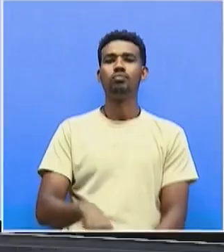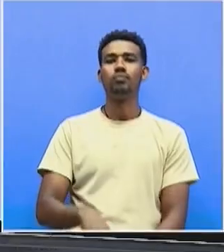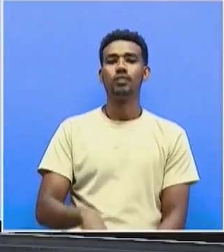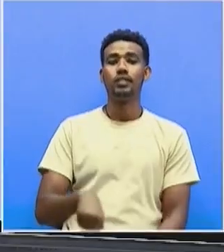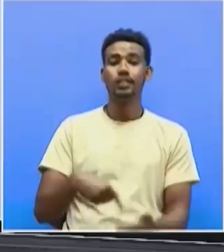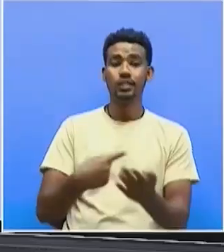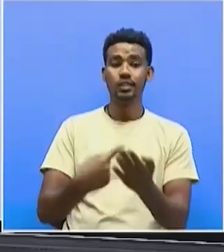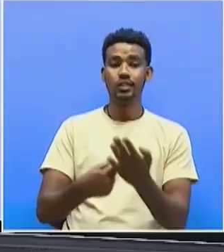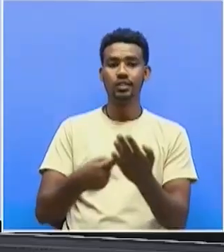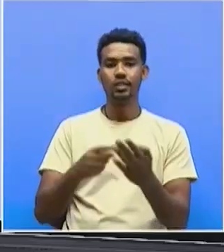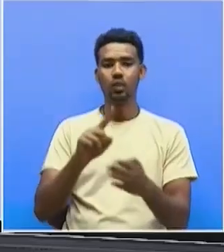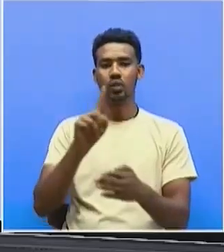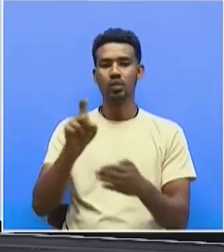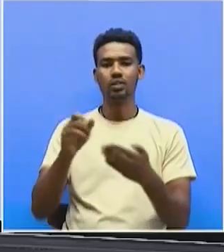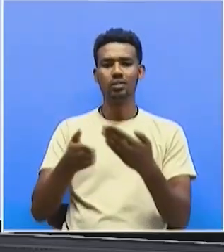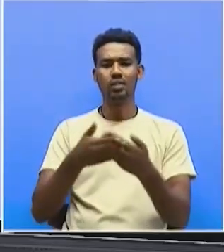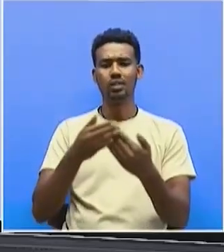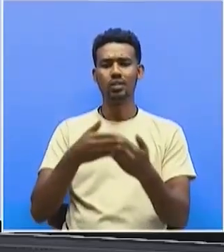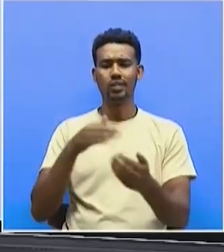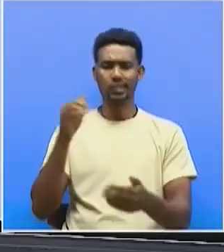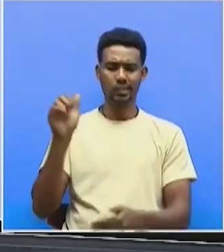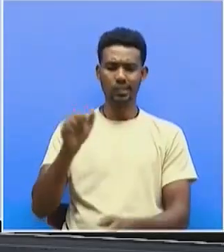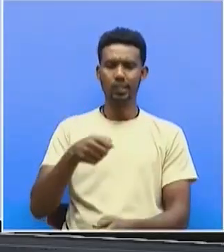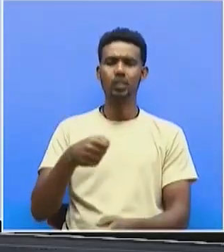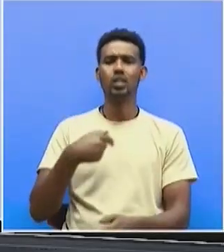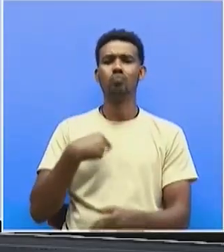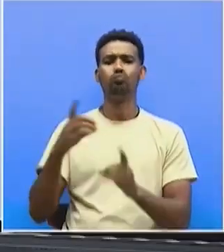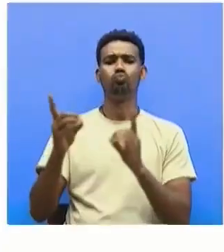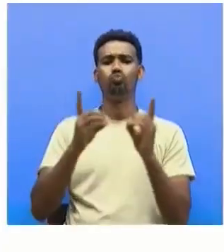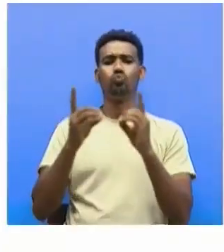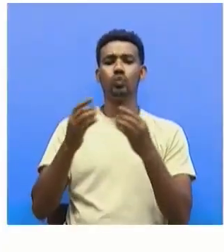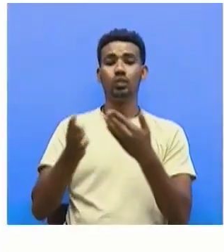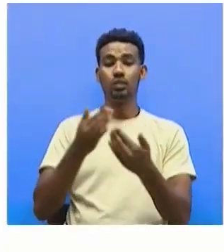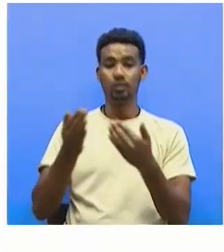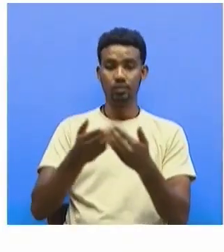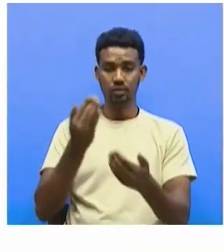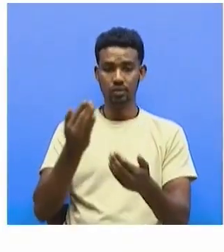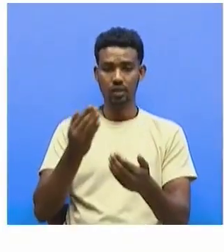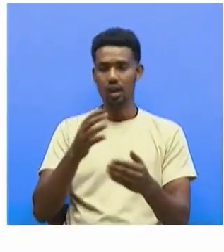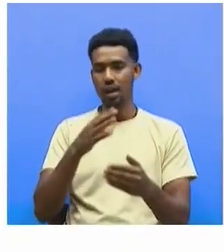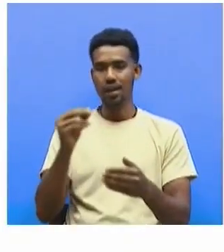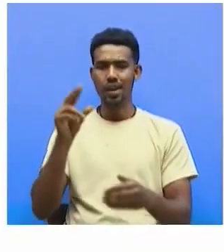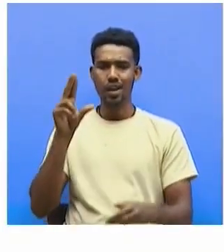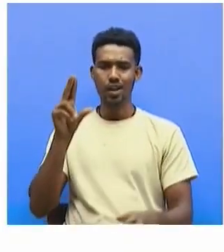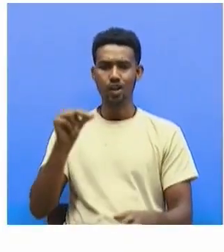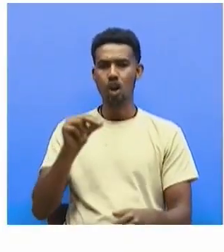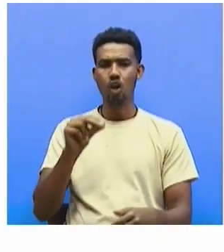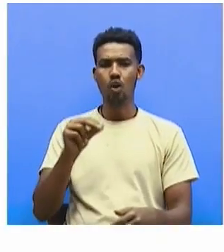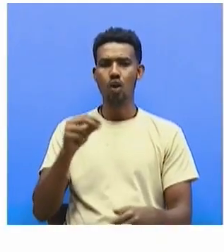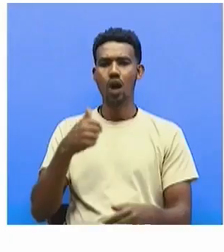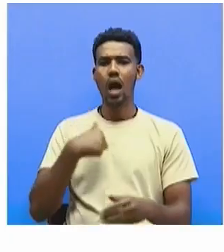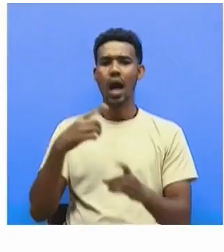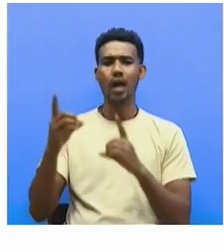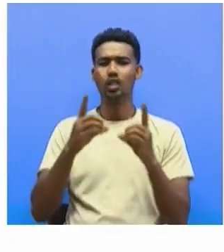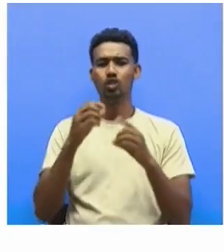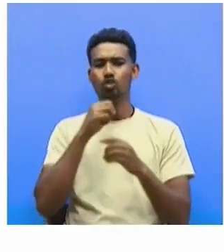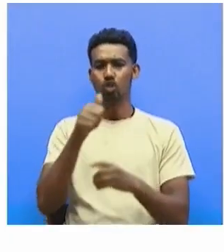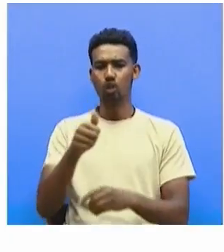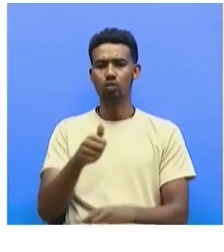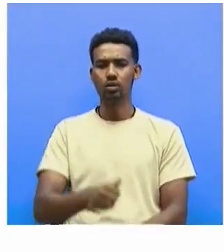is the question. Easily. Yes, I do. Easy. And also, no, I